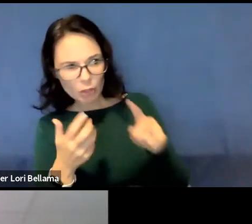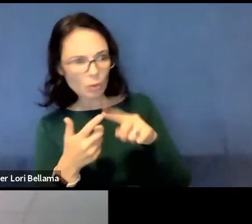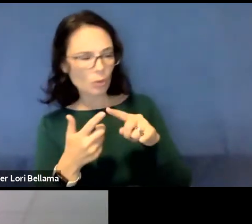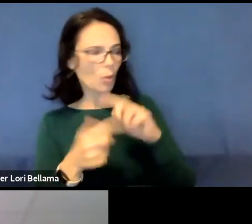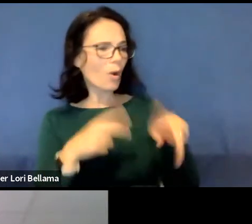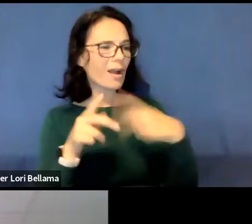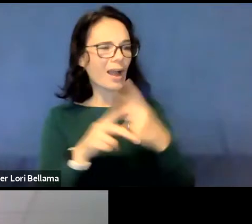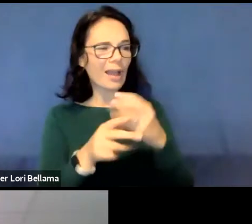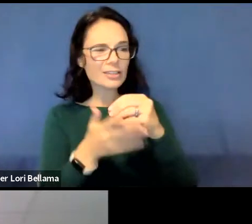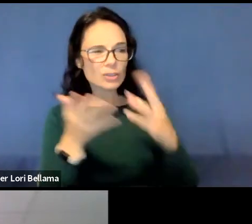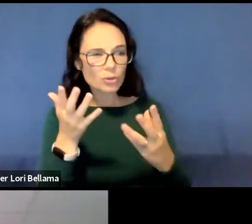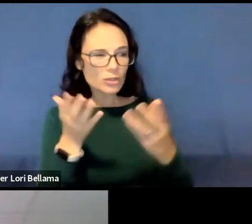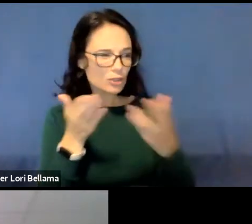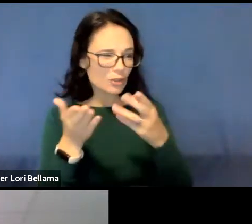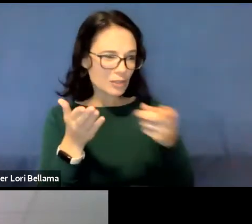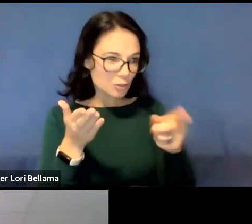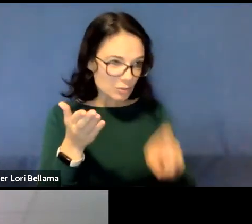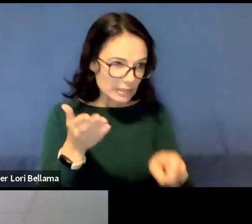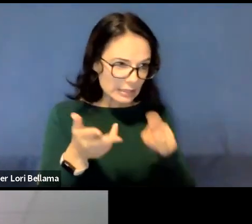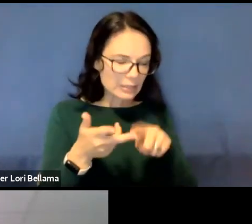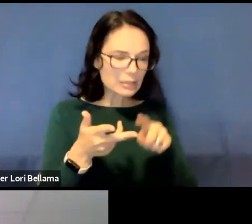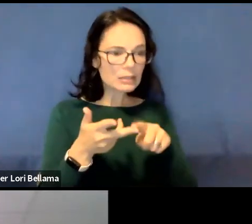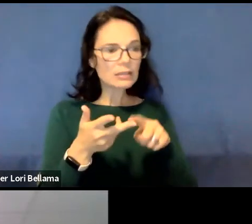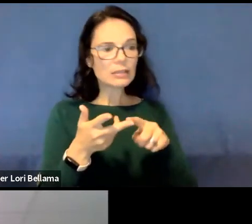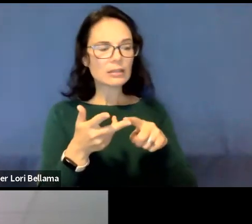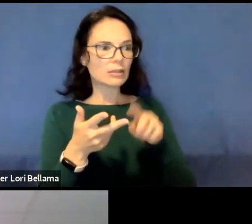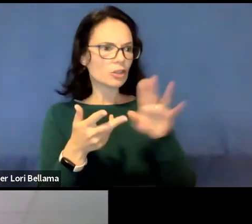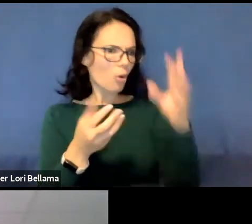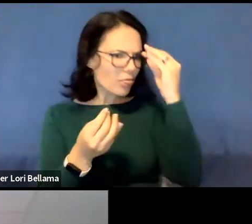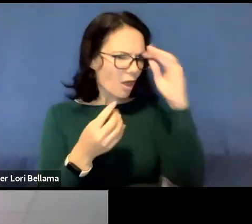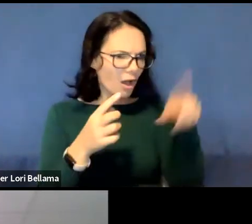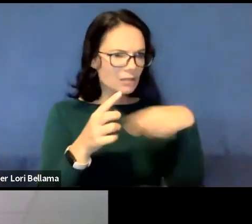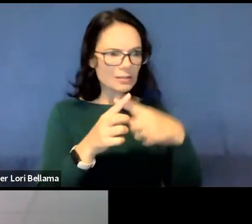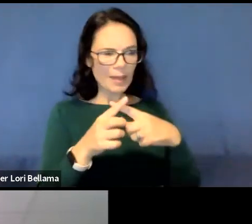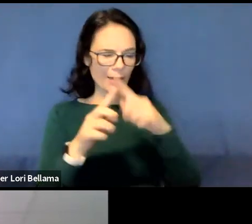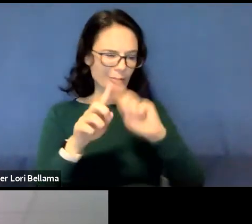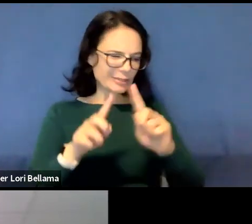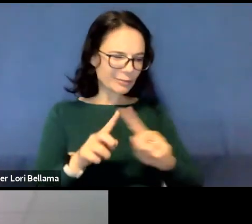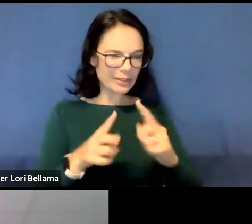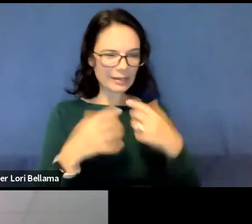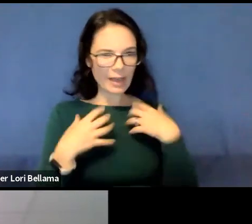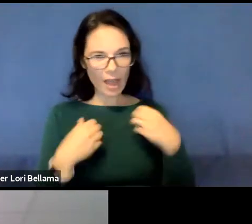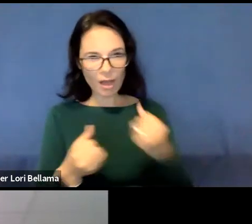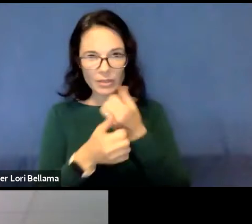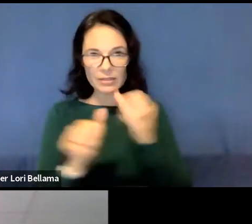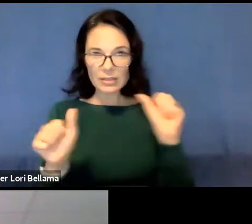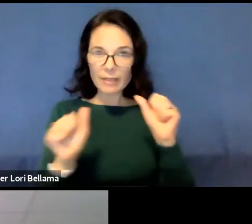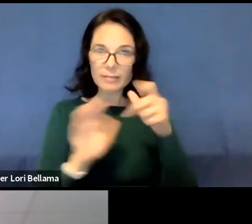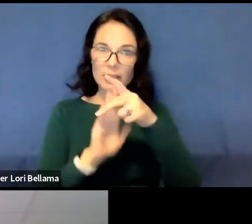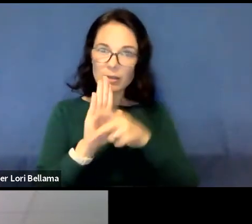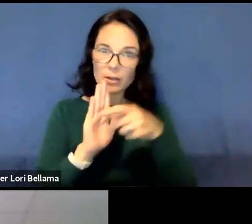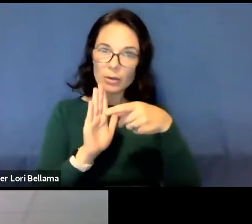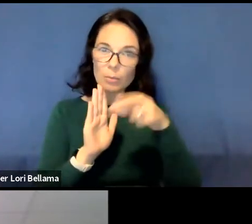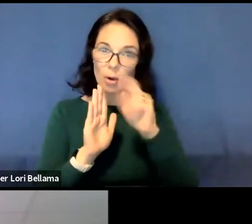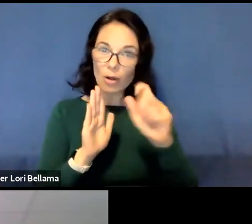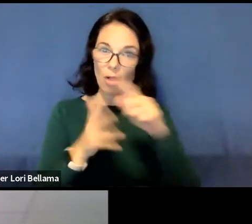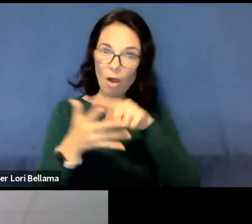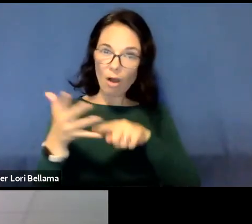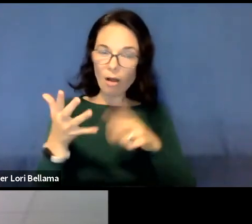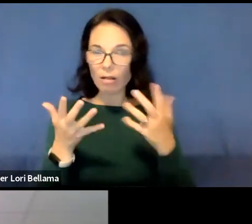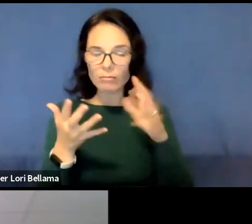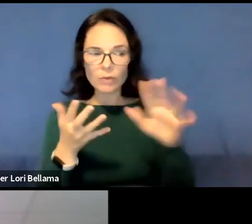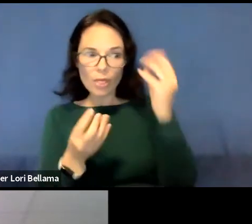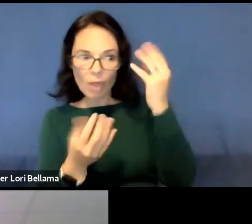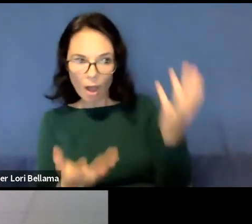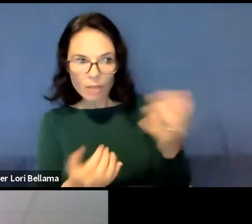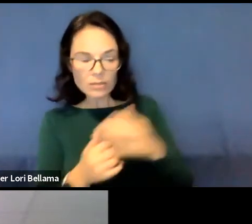to have? What are their thoughts on various health and safety protocols? And I saw some of the preliminary data